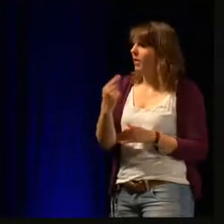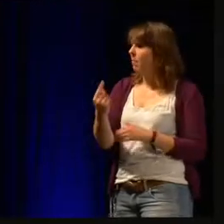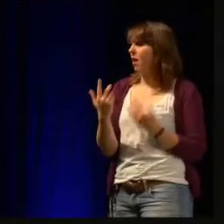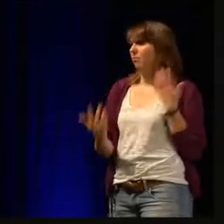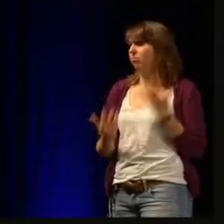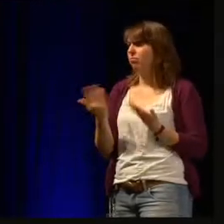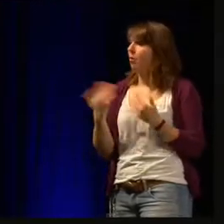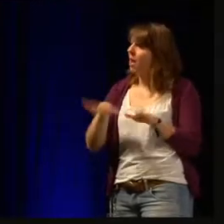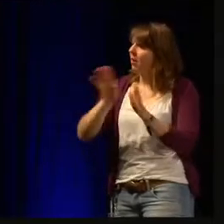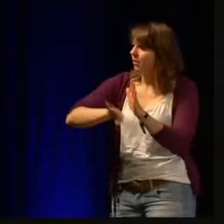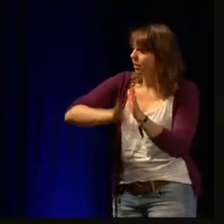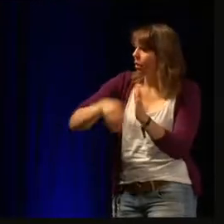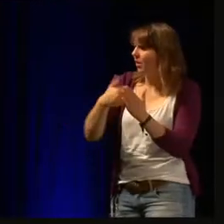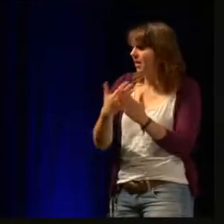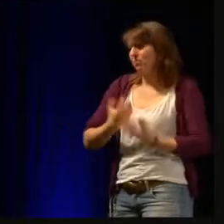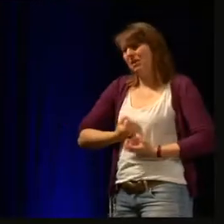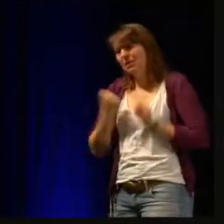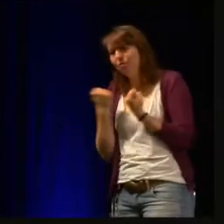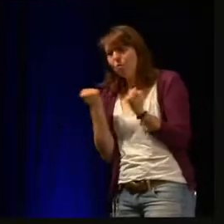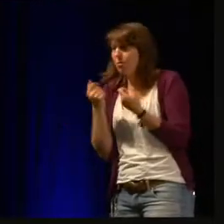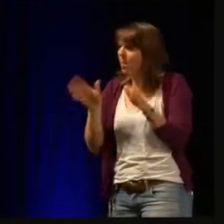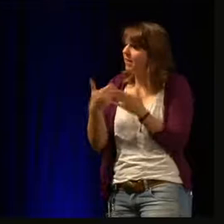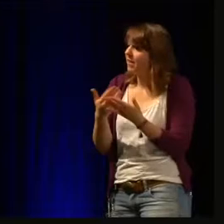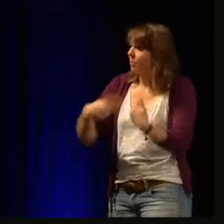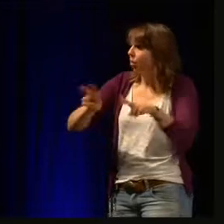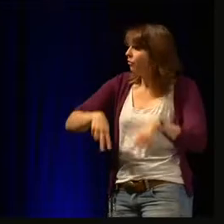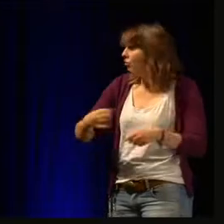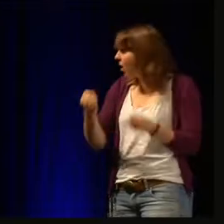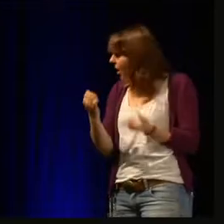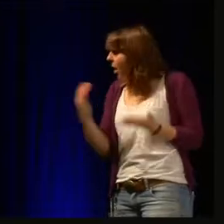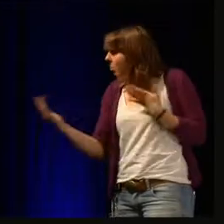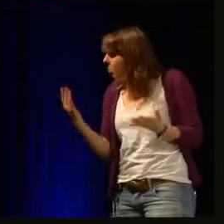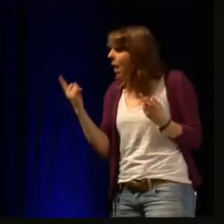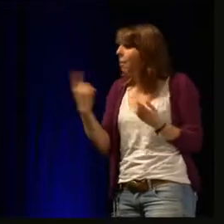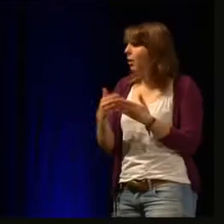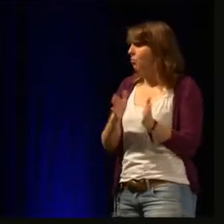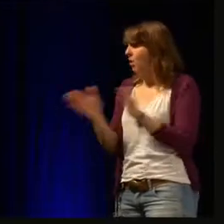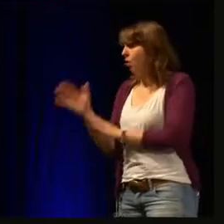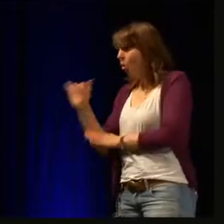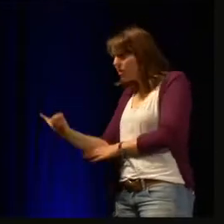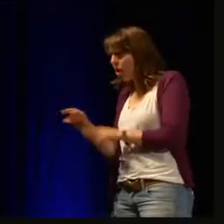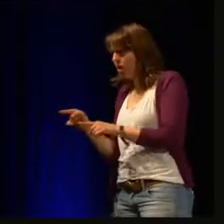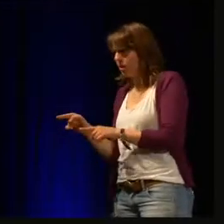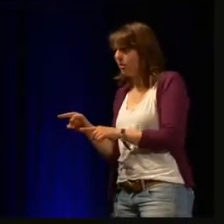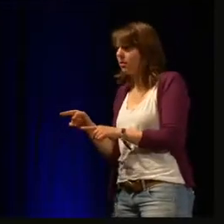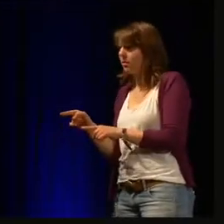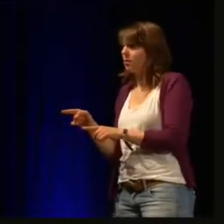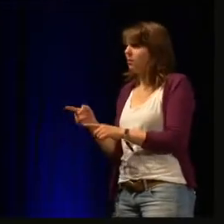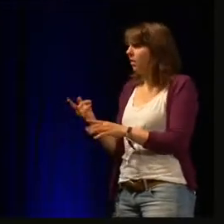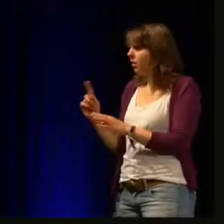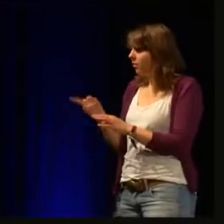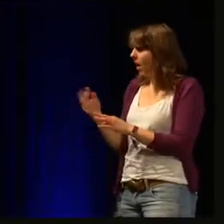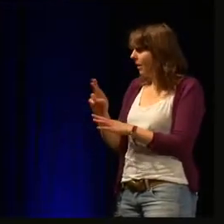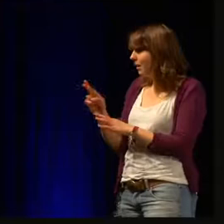black people might just be checked more often, and maybe that leads to a bias in the data set. On the other side,